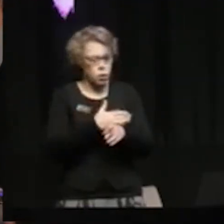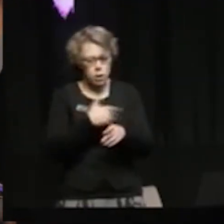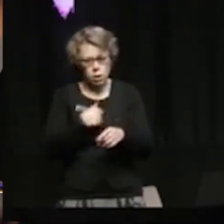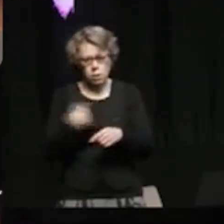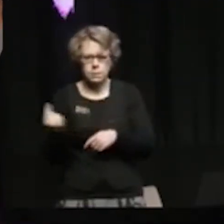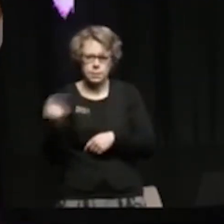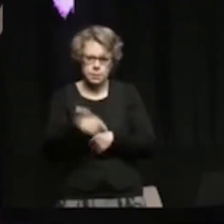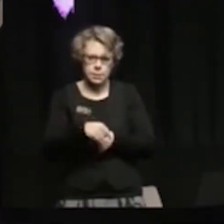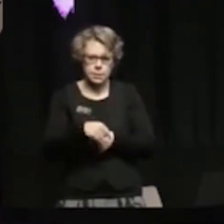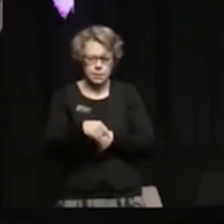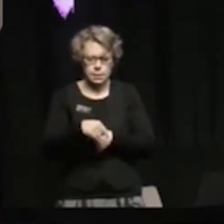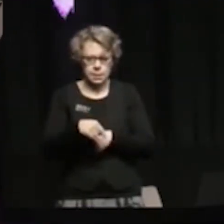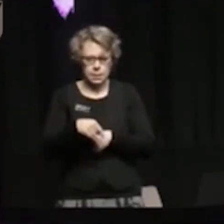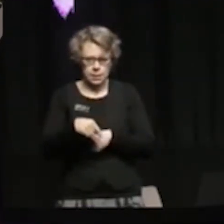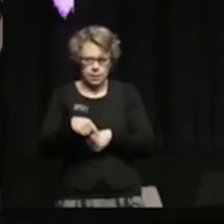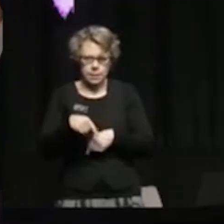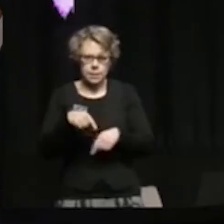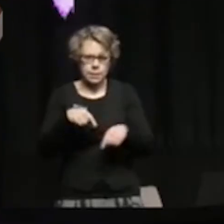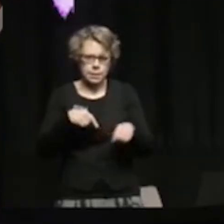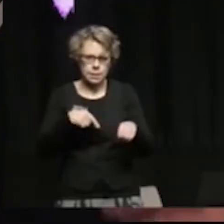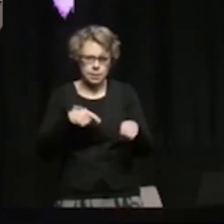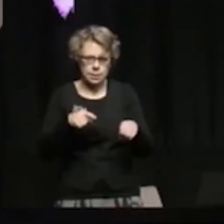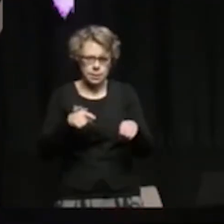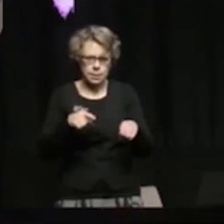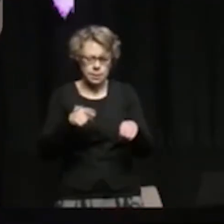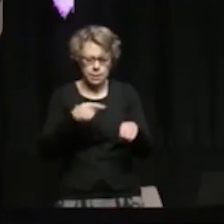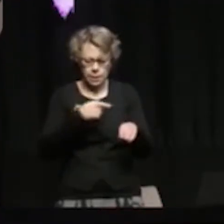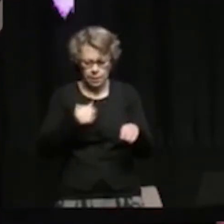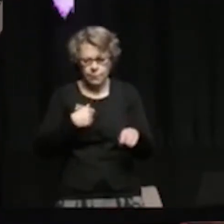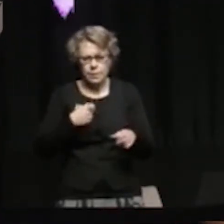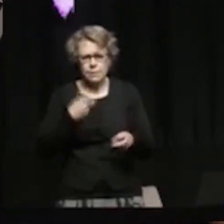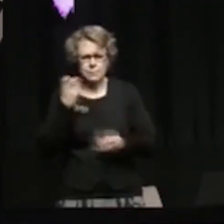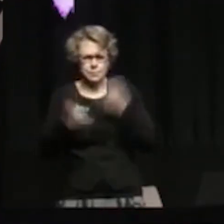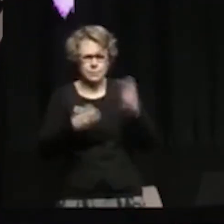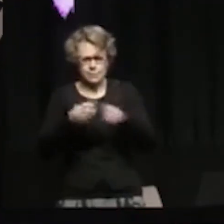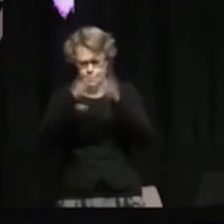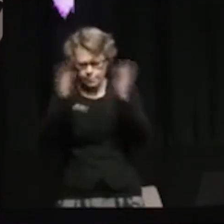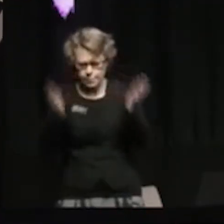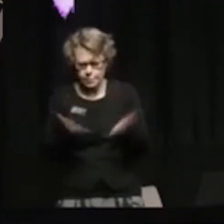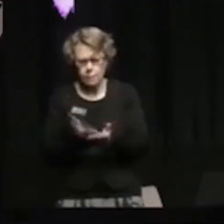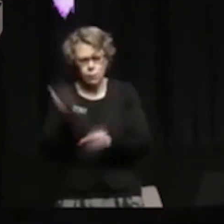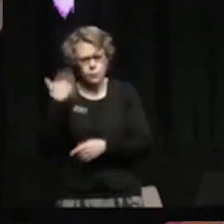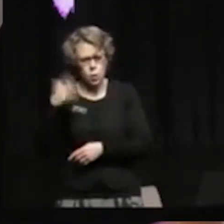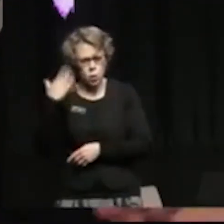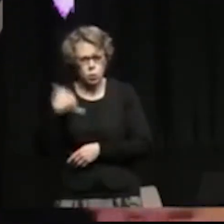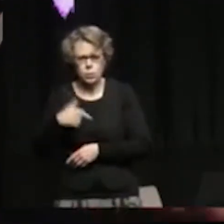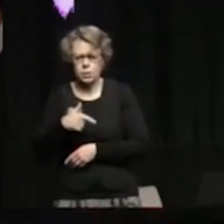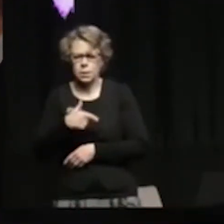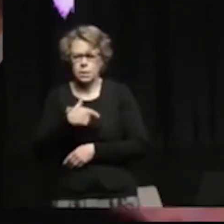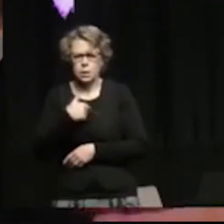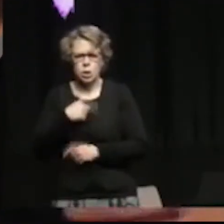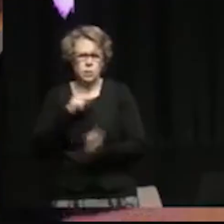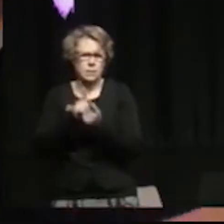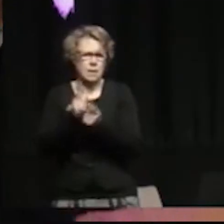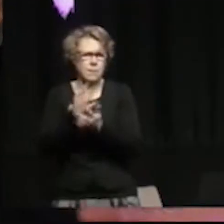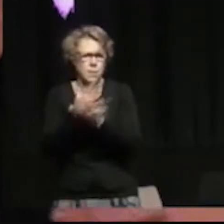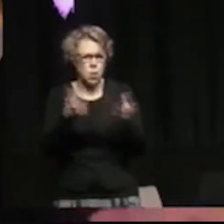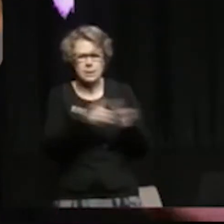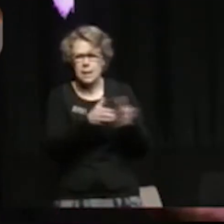point before I come to Gävle city. And last 8 months I was traveling all around Europe